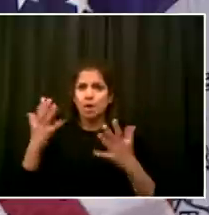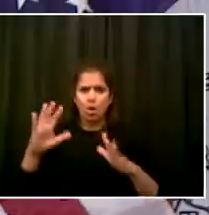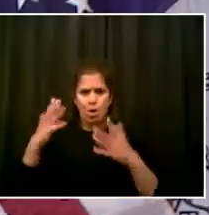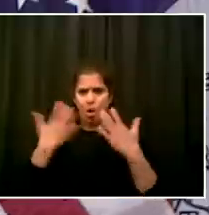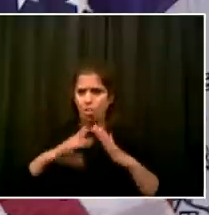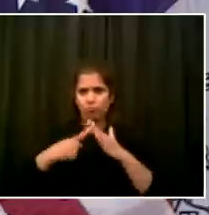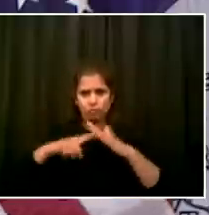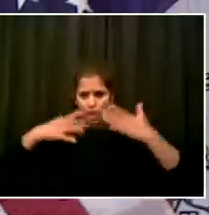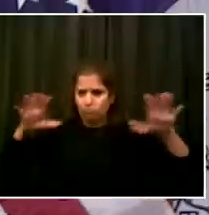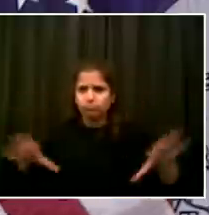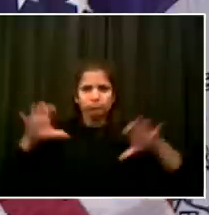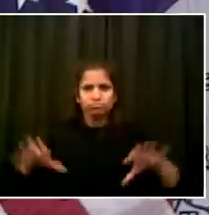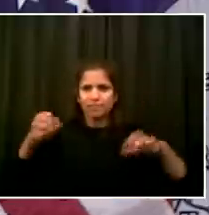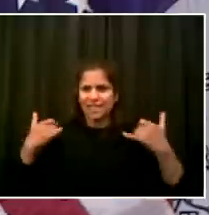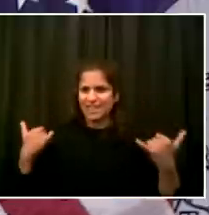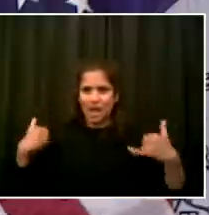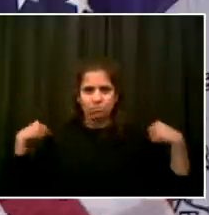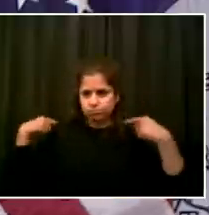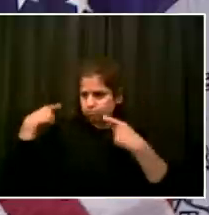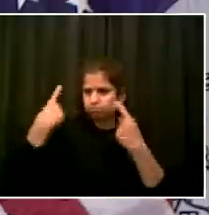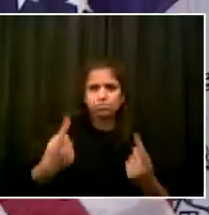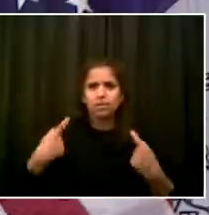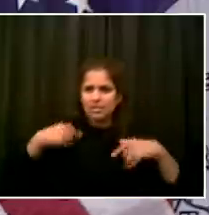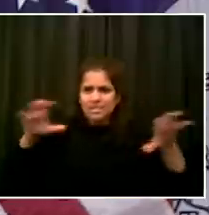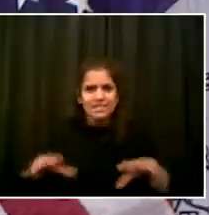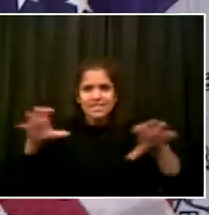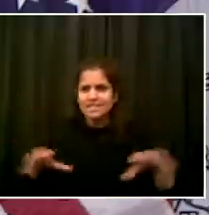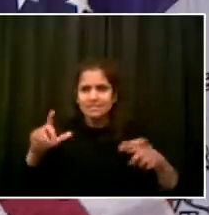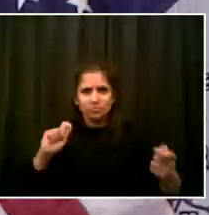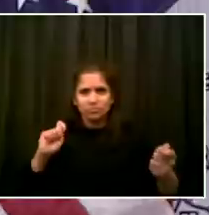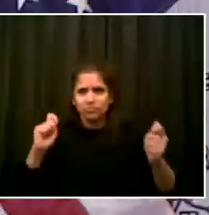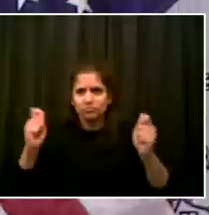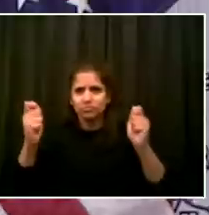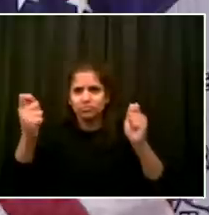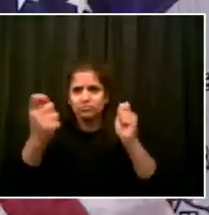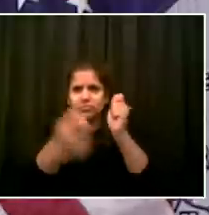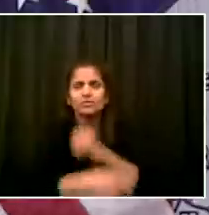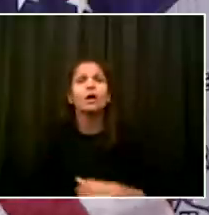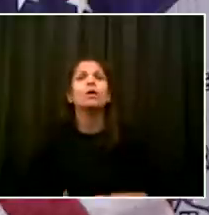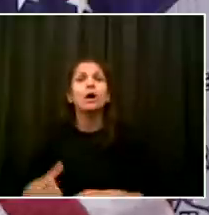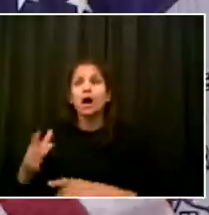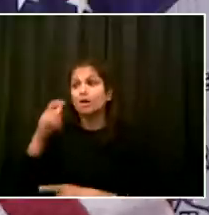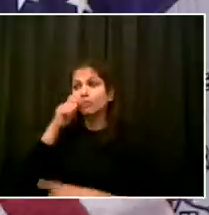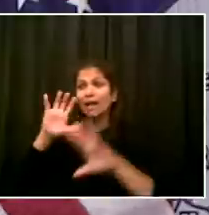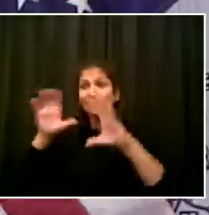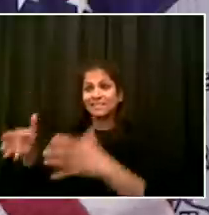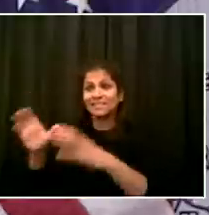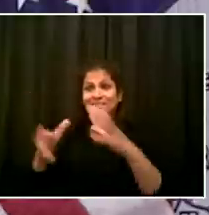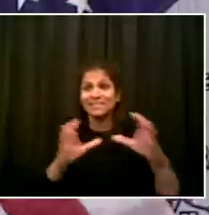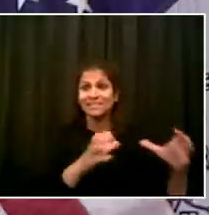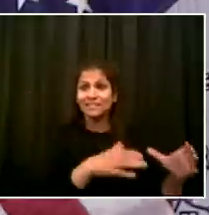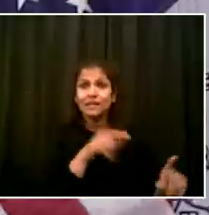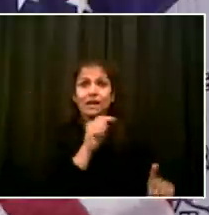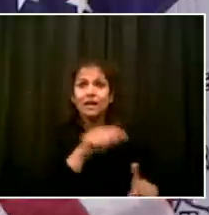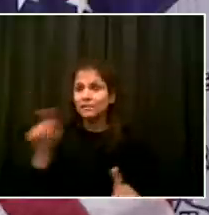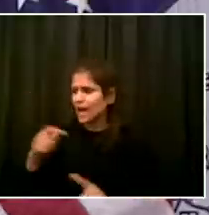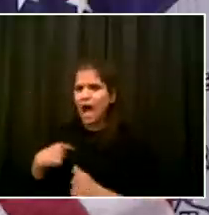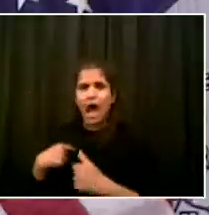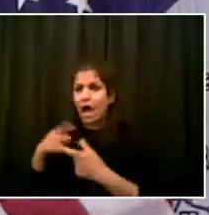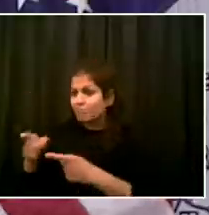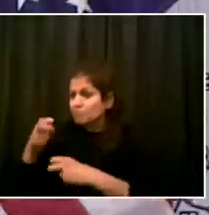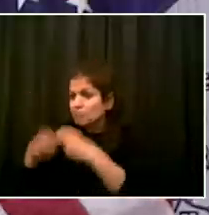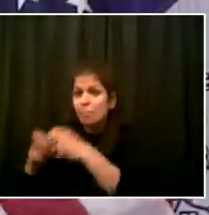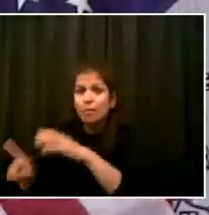Any part of government that's looking at the situation, I'm quite certain there'll be different reviews, and that's understood.